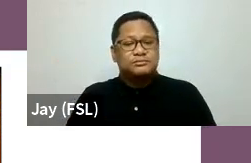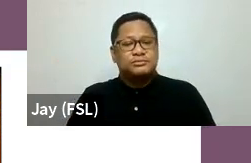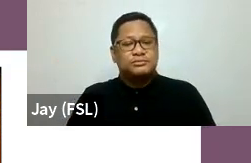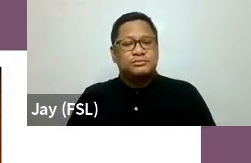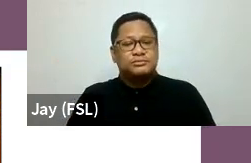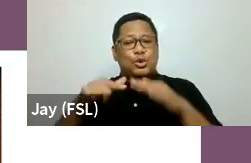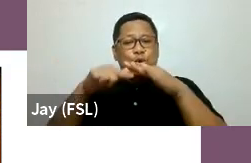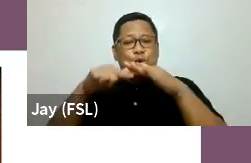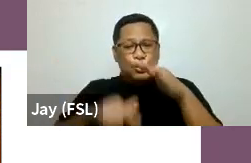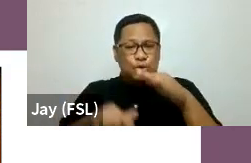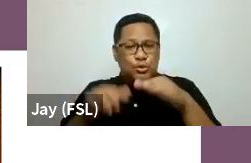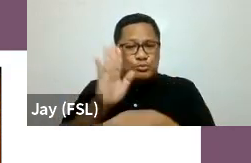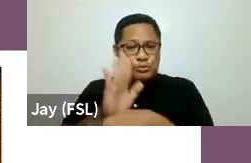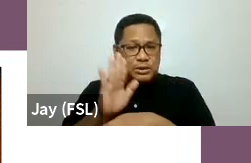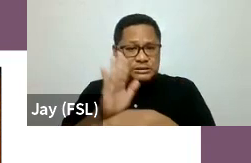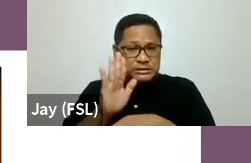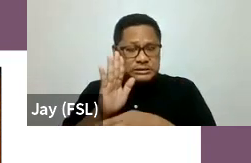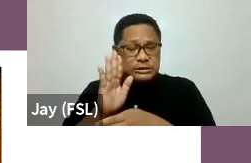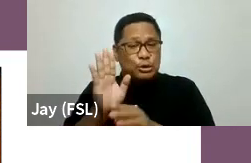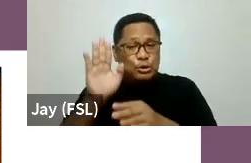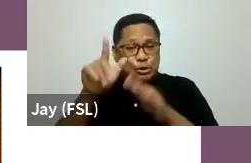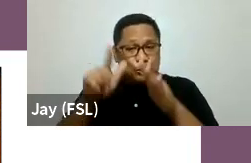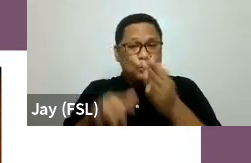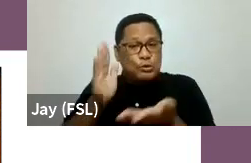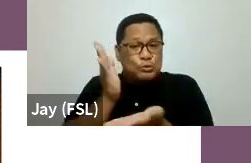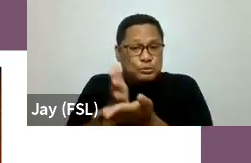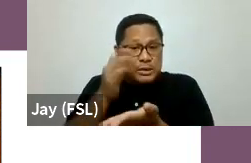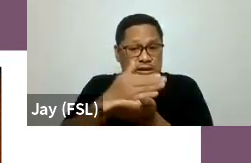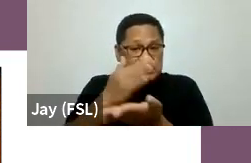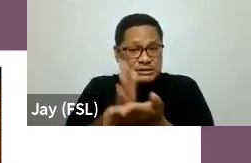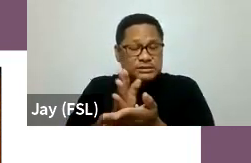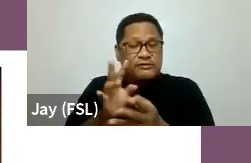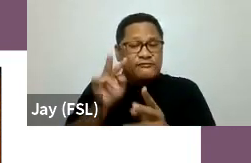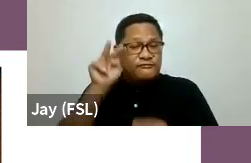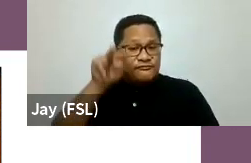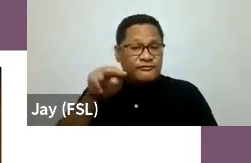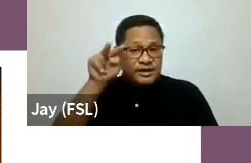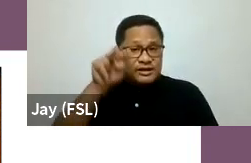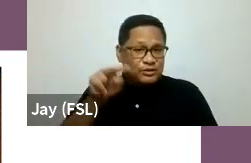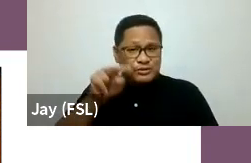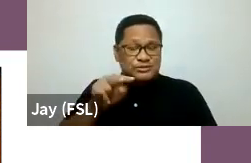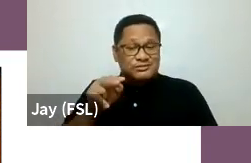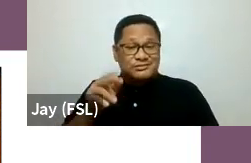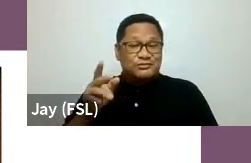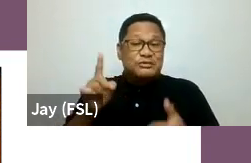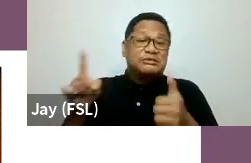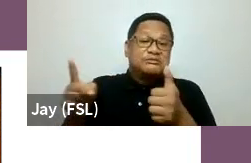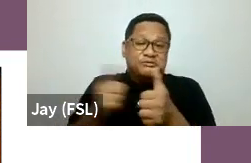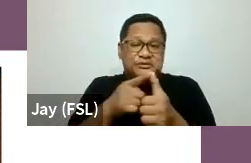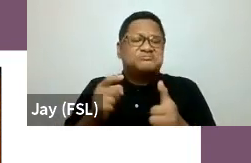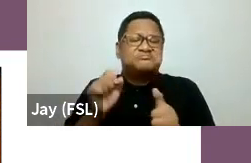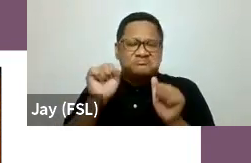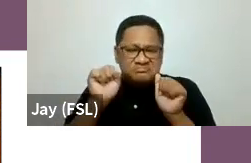low budget videos. Okay? Because in the first place, that is all I can